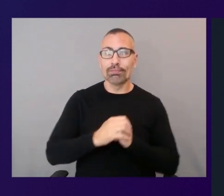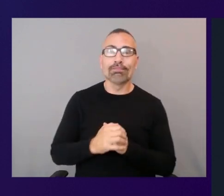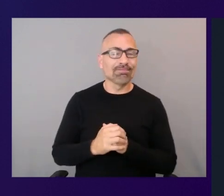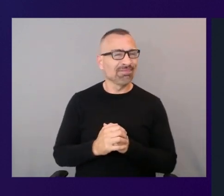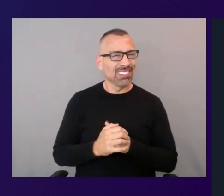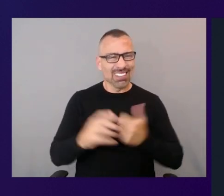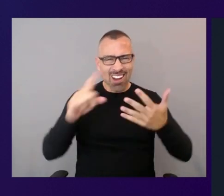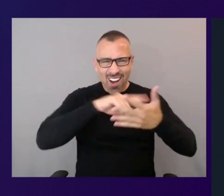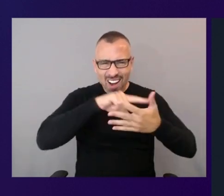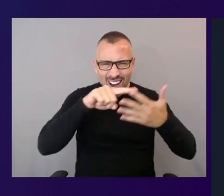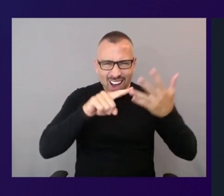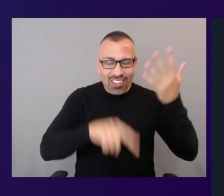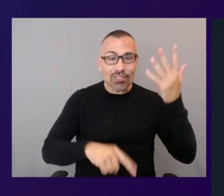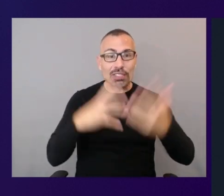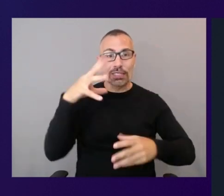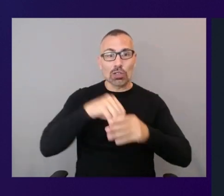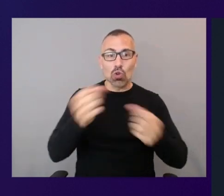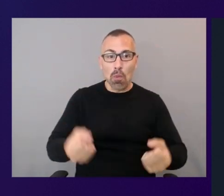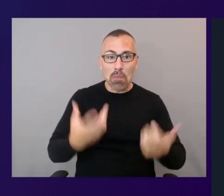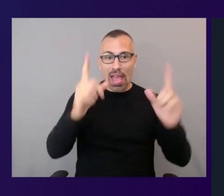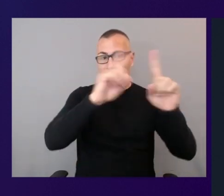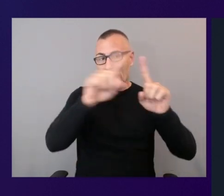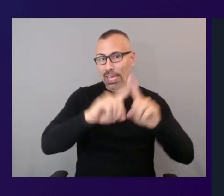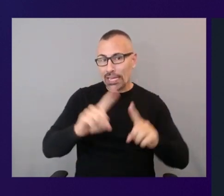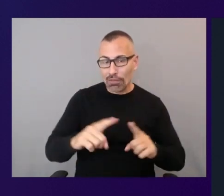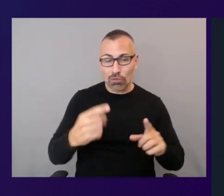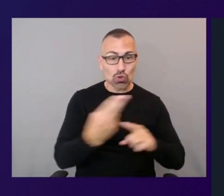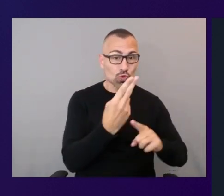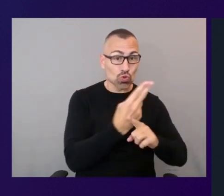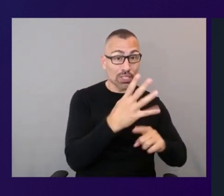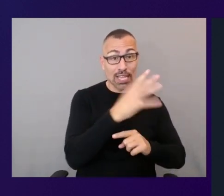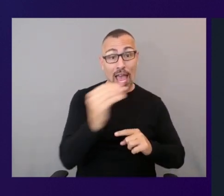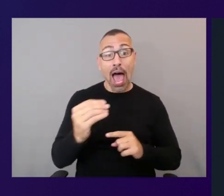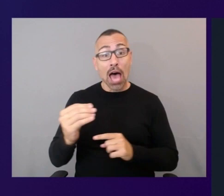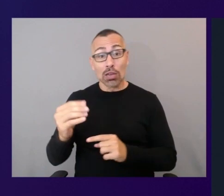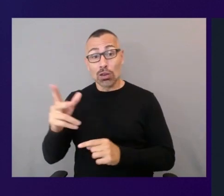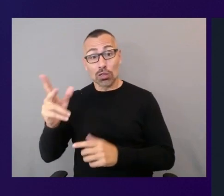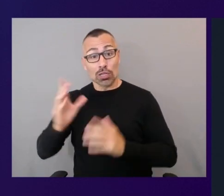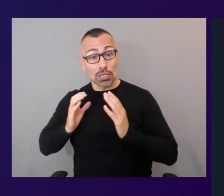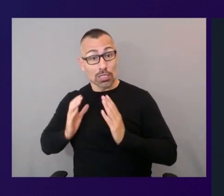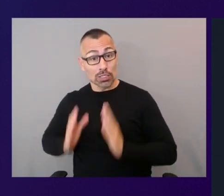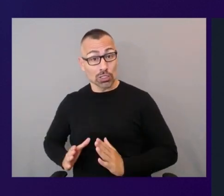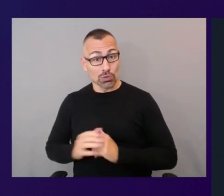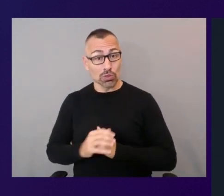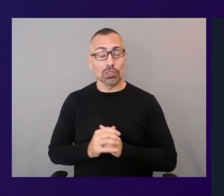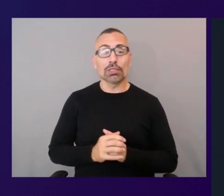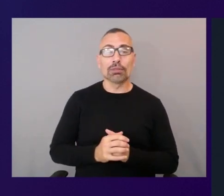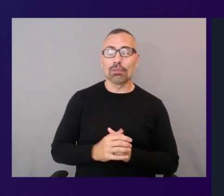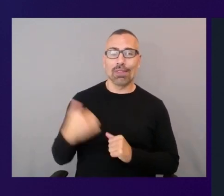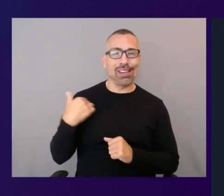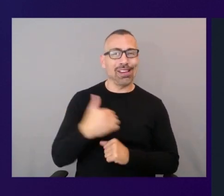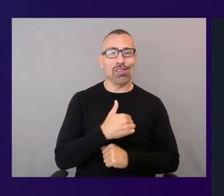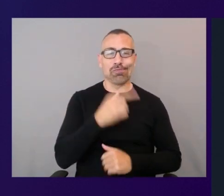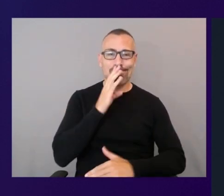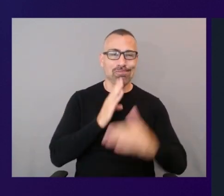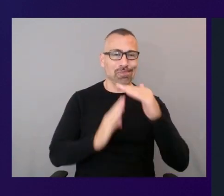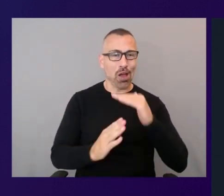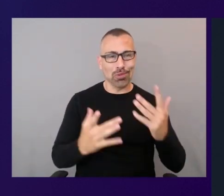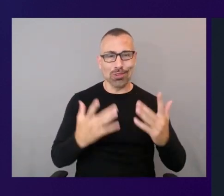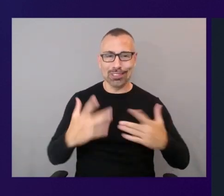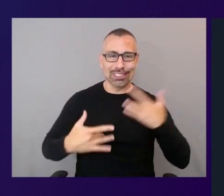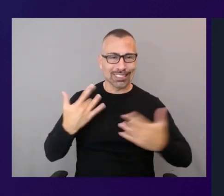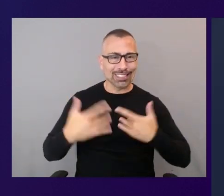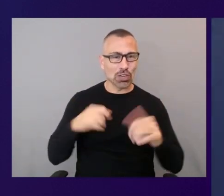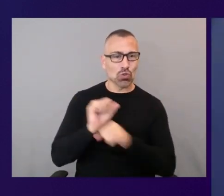number of different use cases and a number of different users. And we're so humbled, we're so flattered that we get a chance to work with every single one of